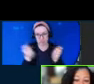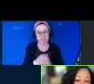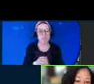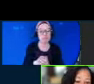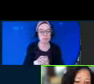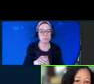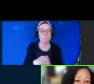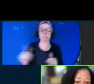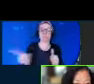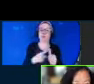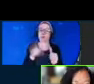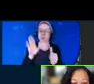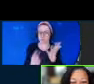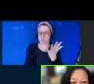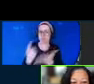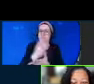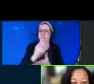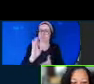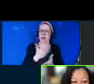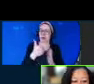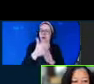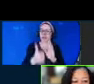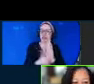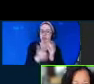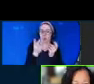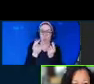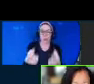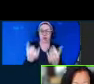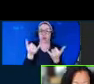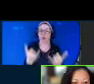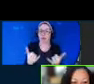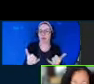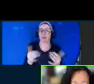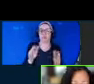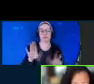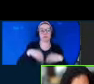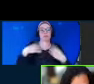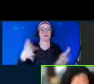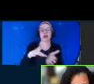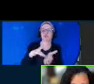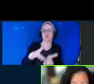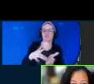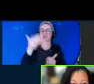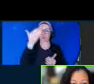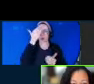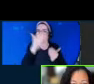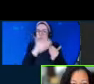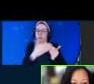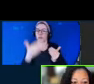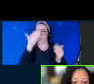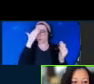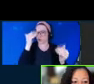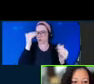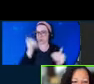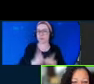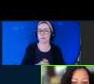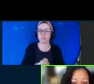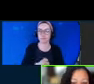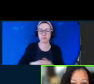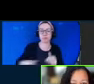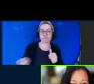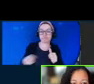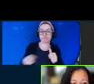of review what we'll be doing today and our agenda to give you a sense of what is to be expected. Next slide. And so first, we